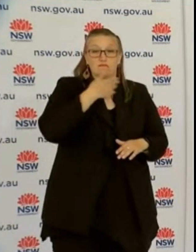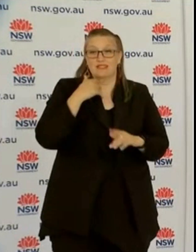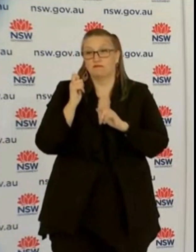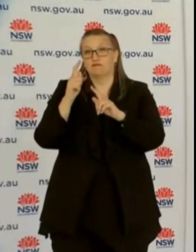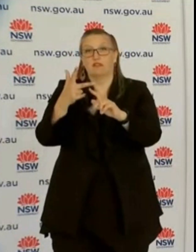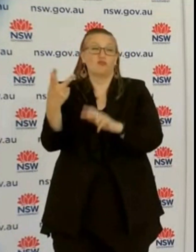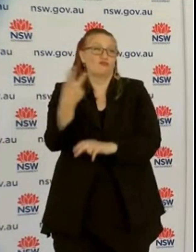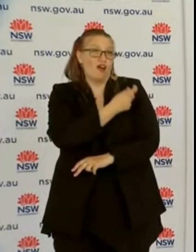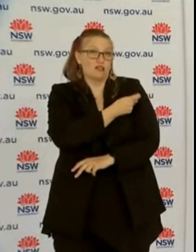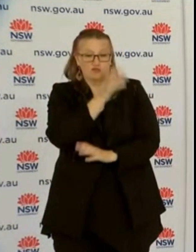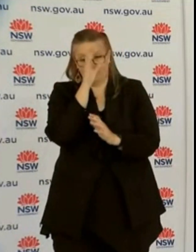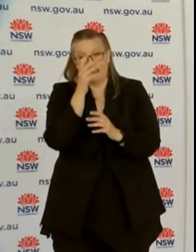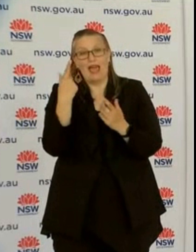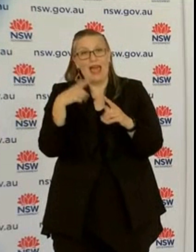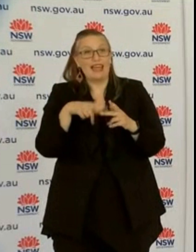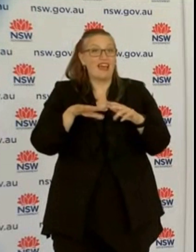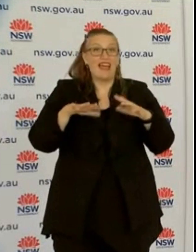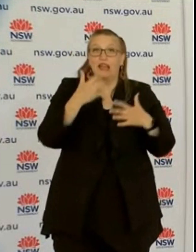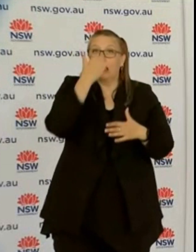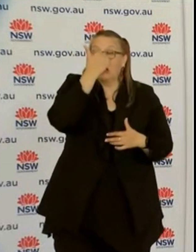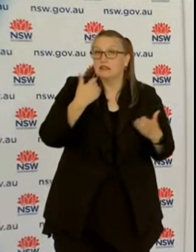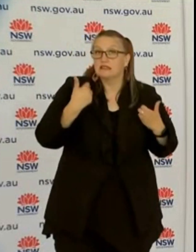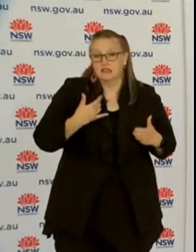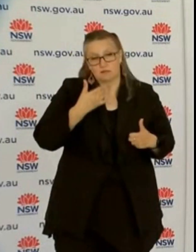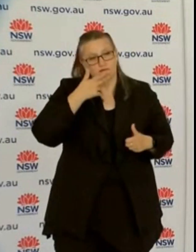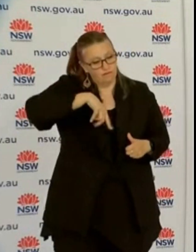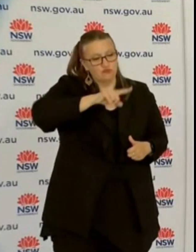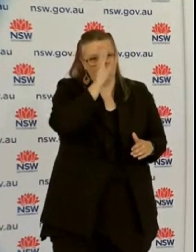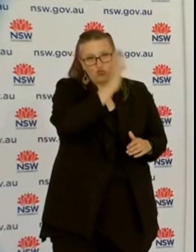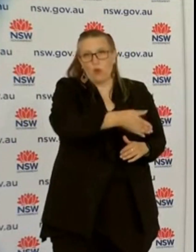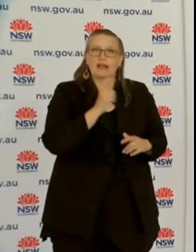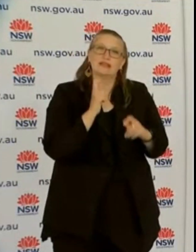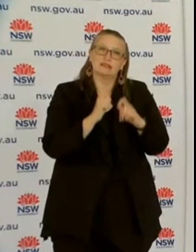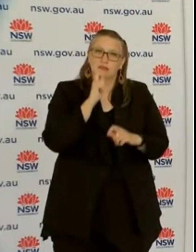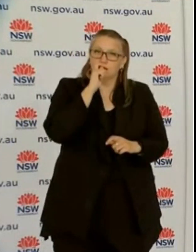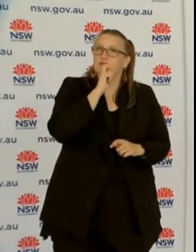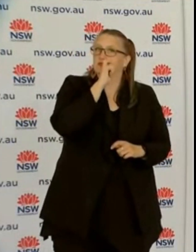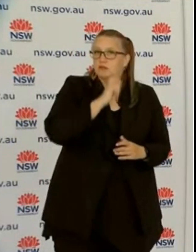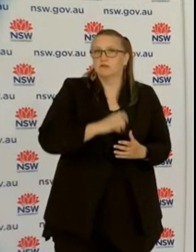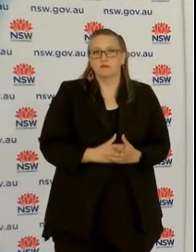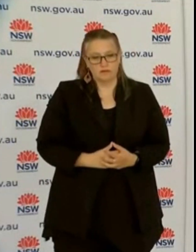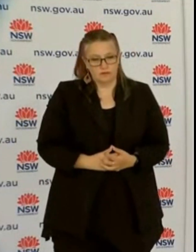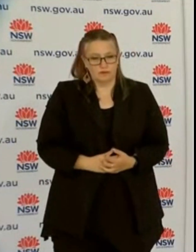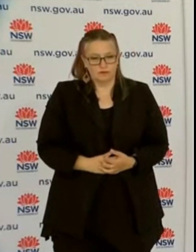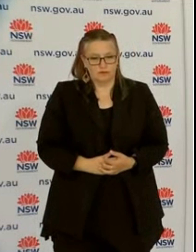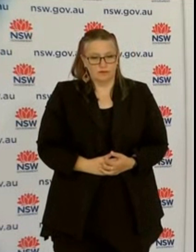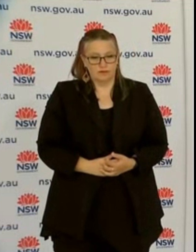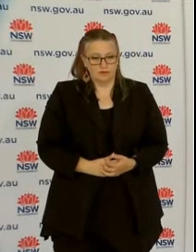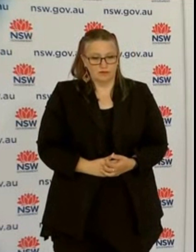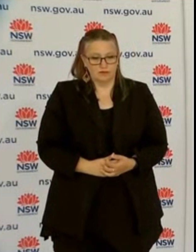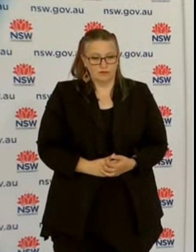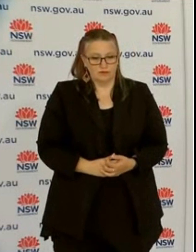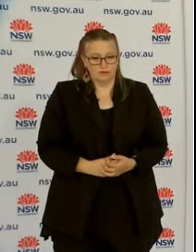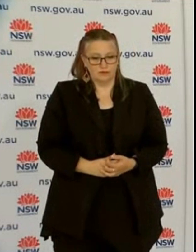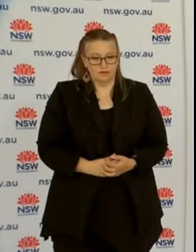look out for symptoms and get tested if you have even the mildest of symptoms. I'd also like to thank all